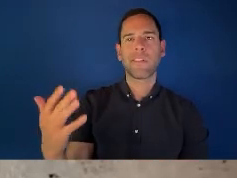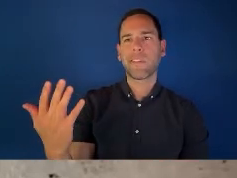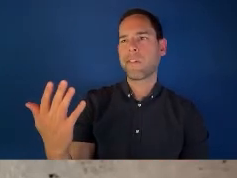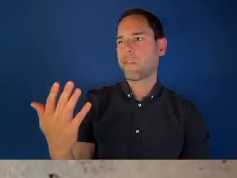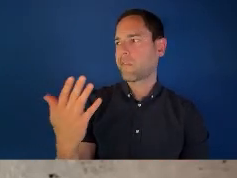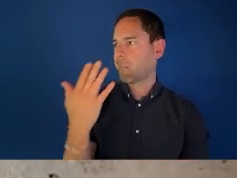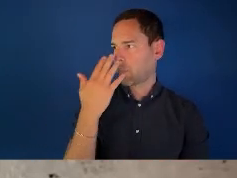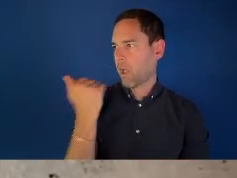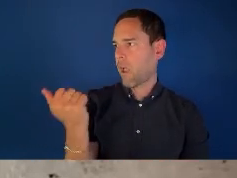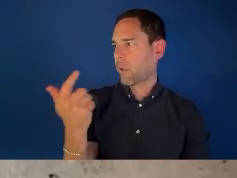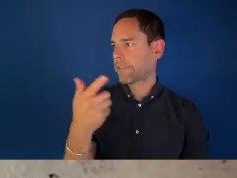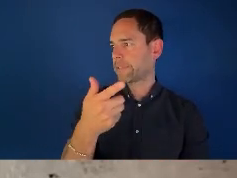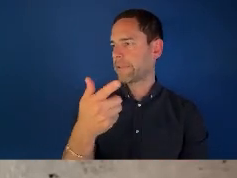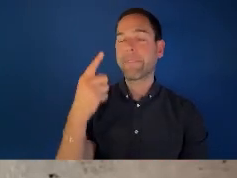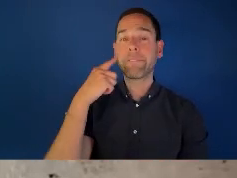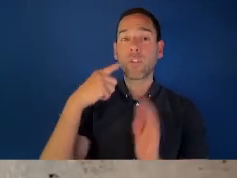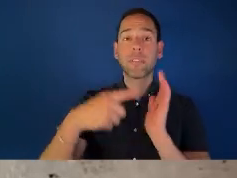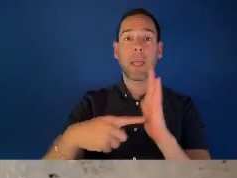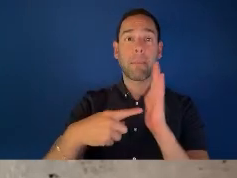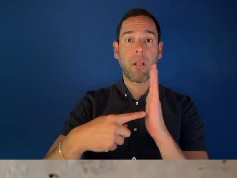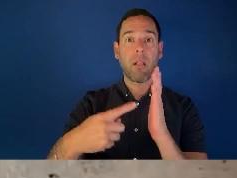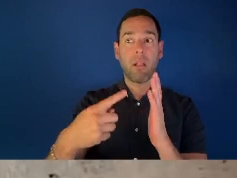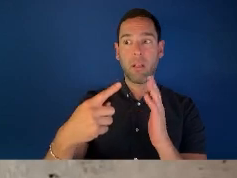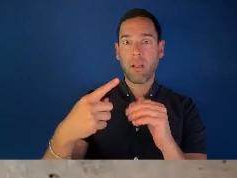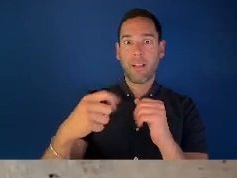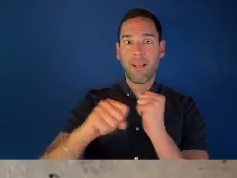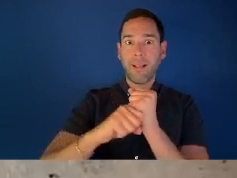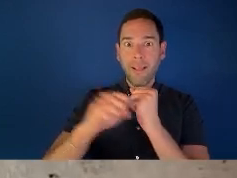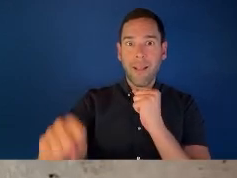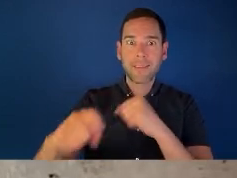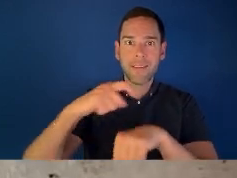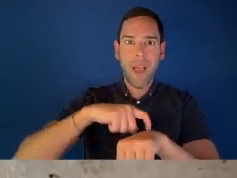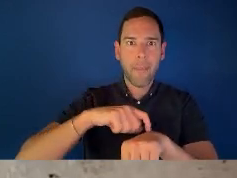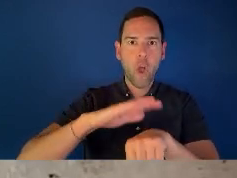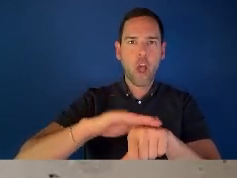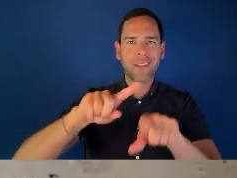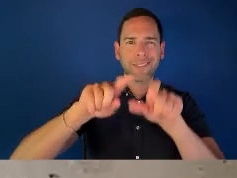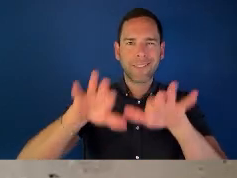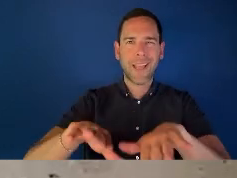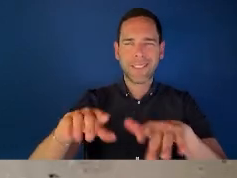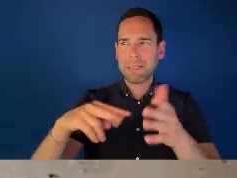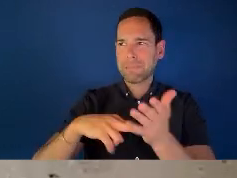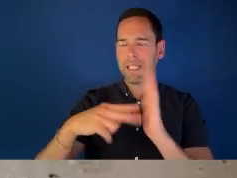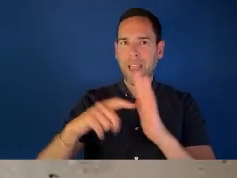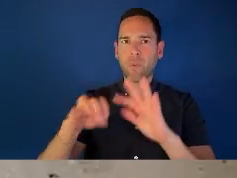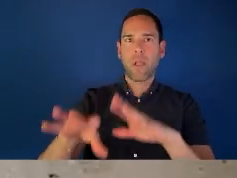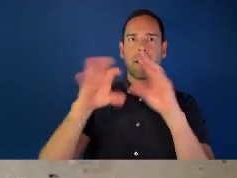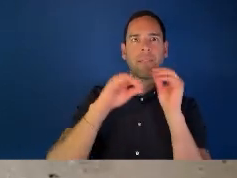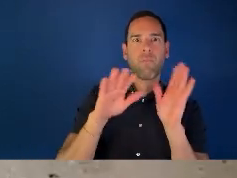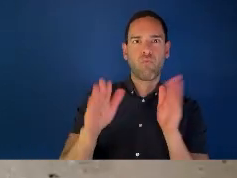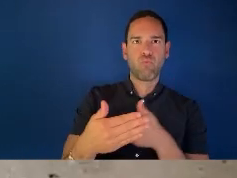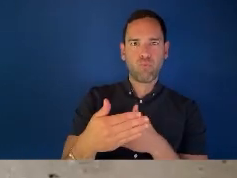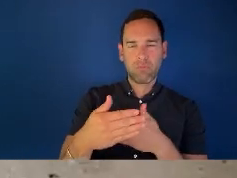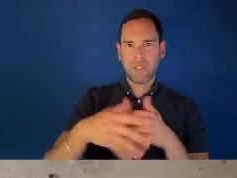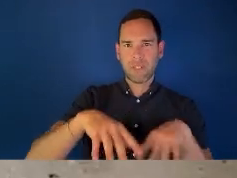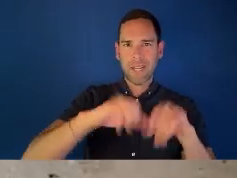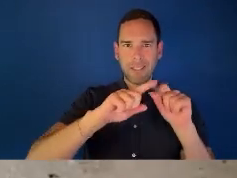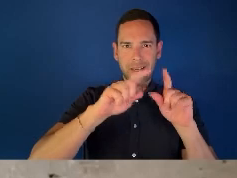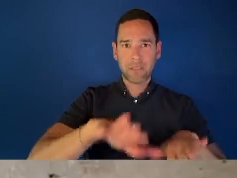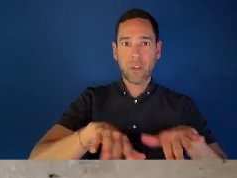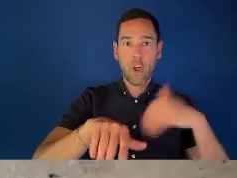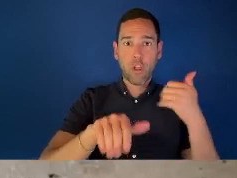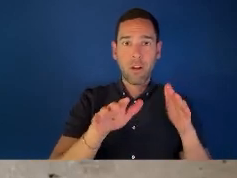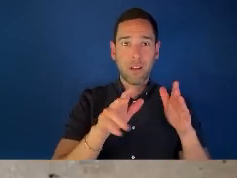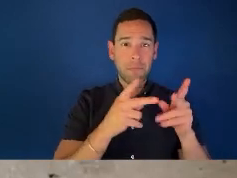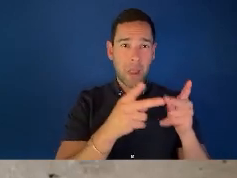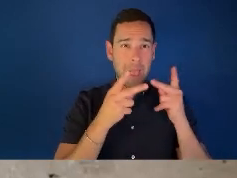are taking the test in the classroom, and that's where the professor gives hints and tips on the test. And